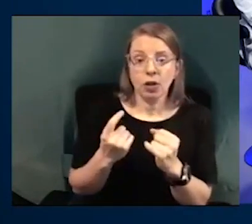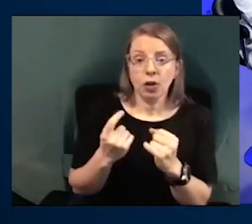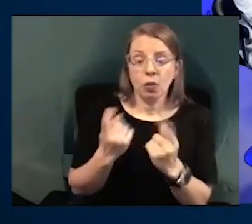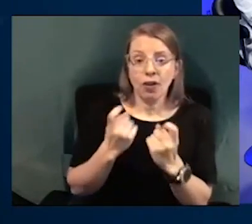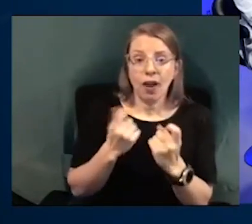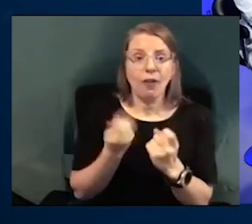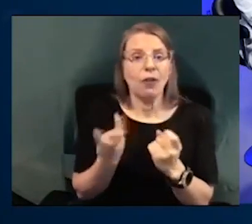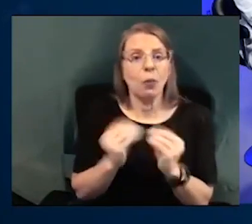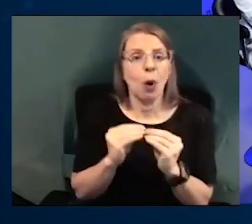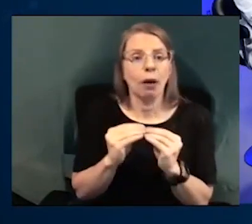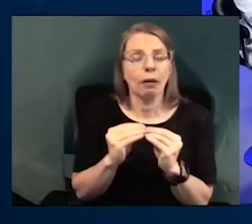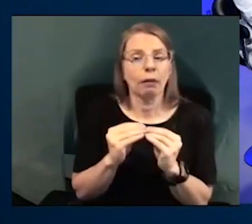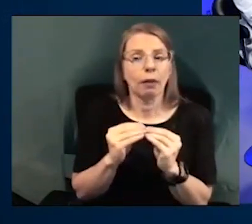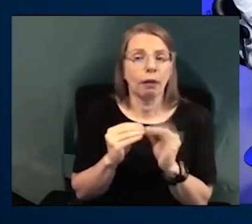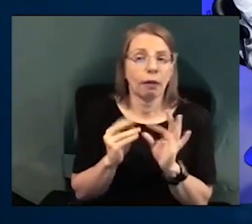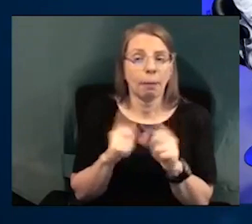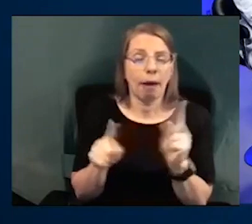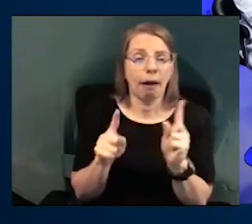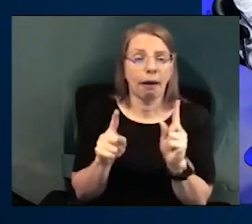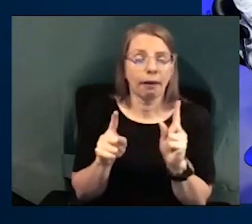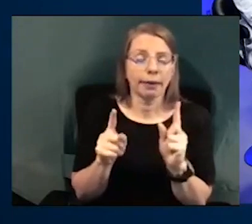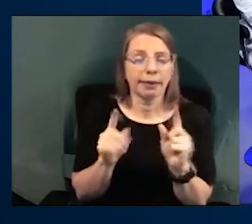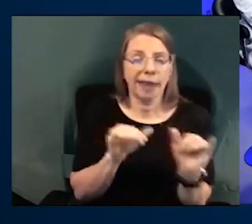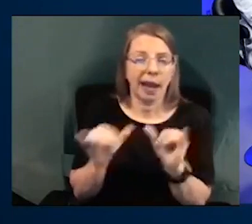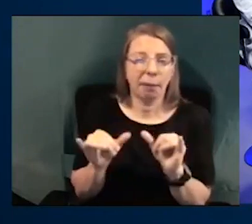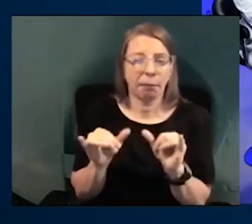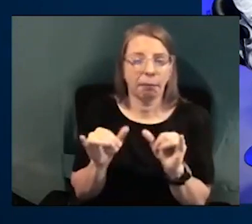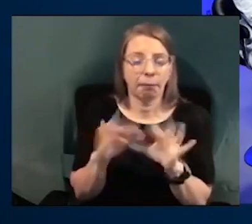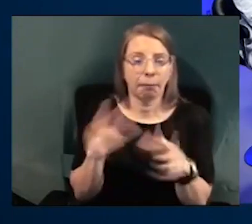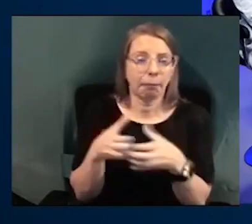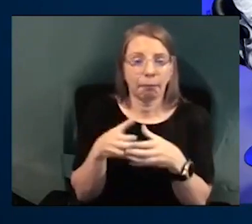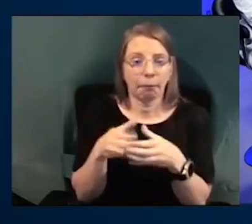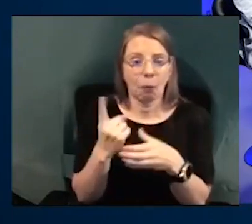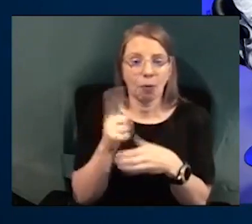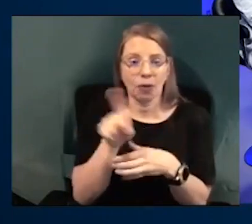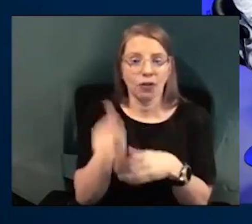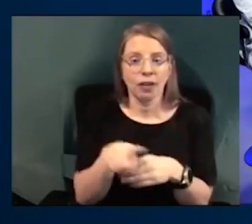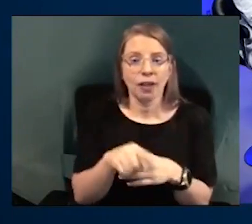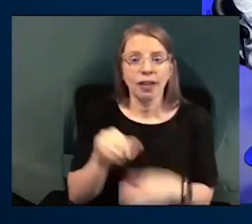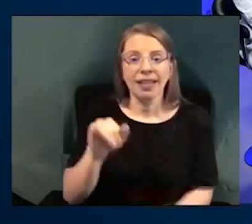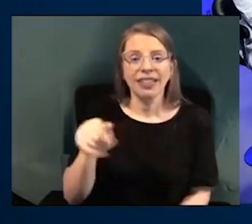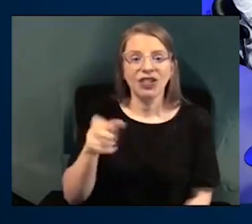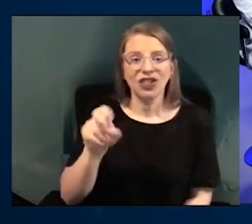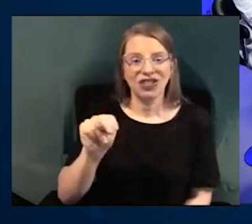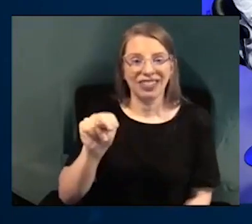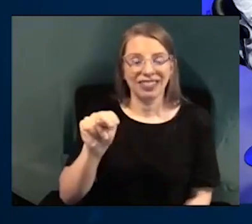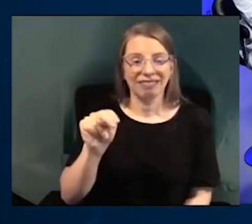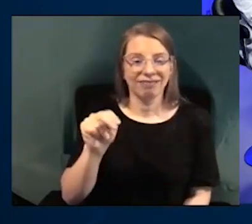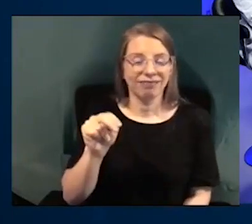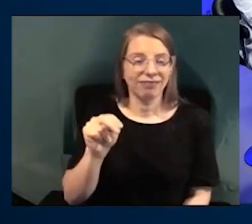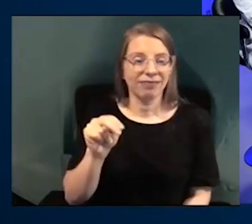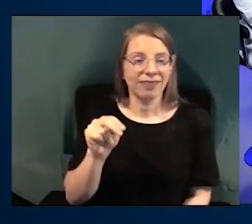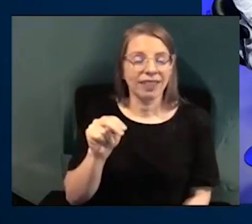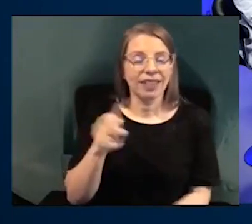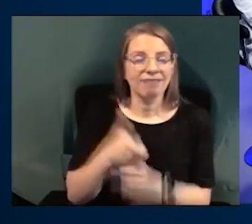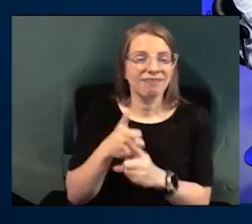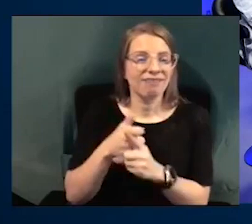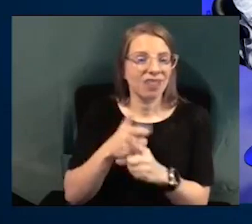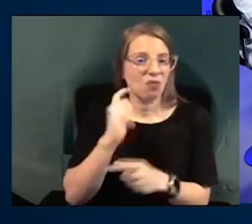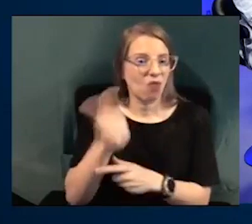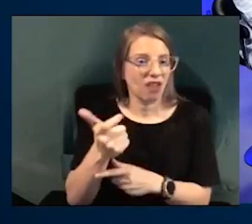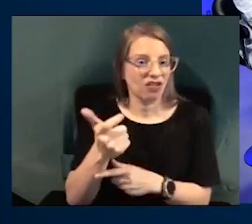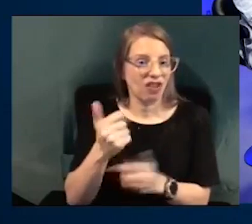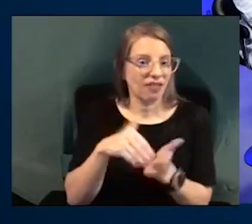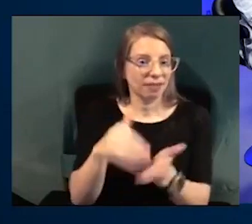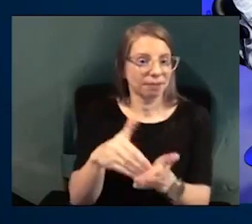wrap together. Okay, well, Gene says, who's also a very faithful viewer, we appreciate you so much, Gene. He says, I just